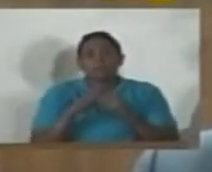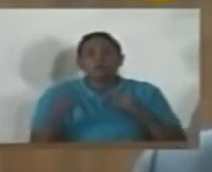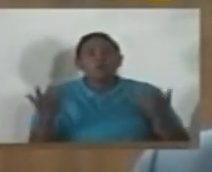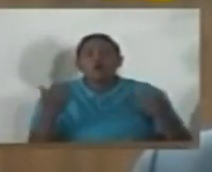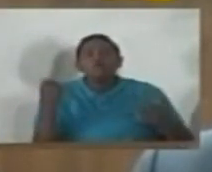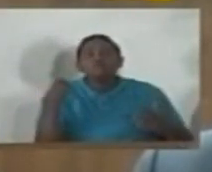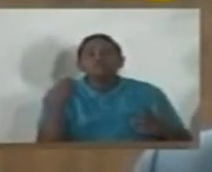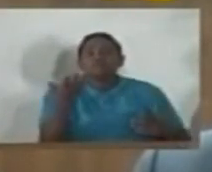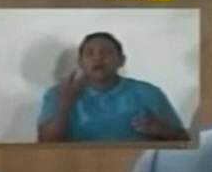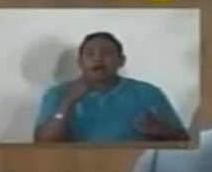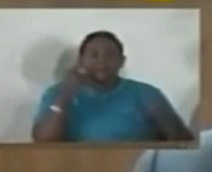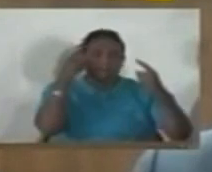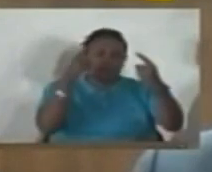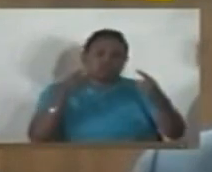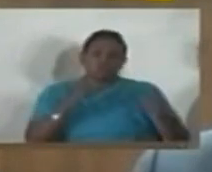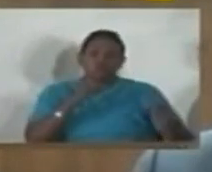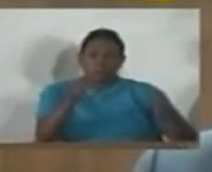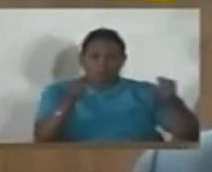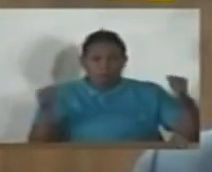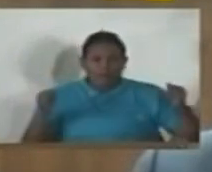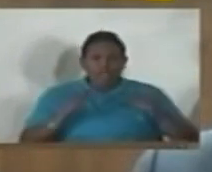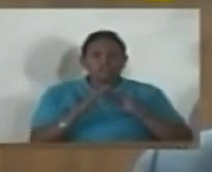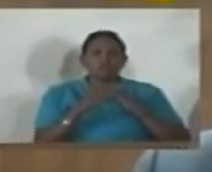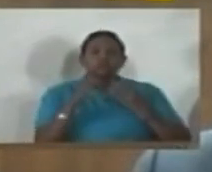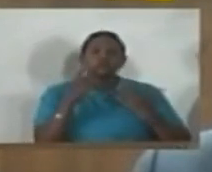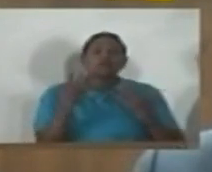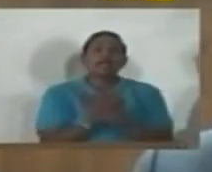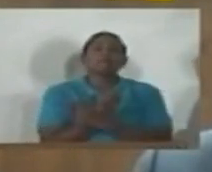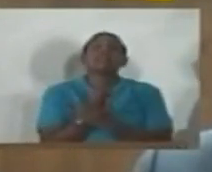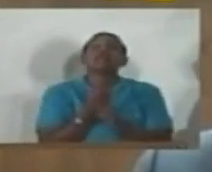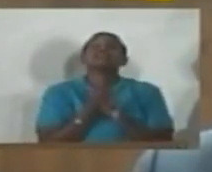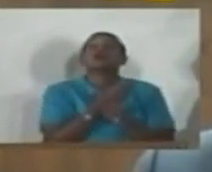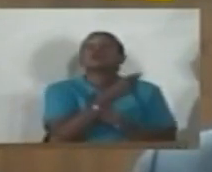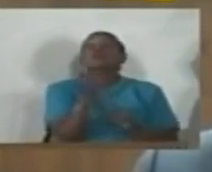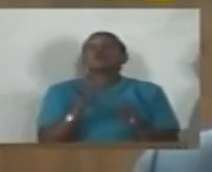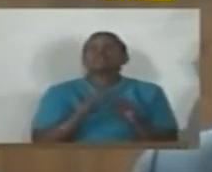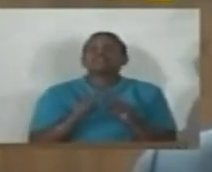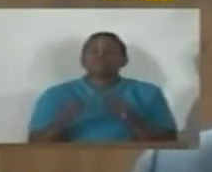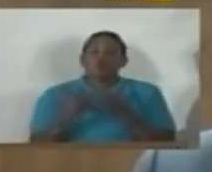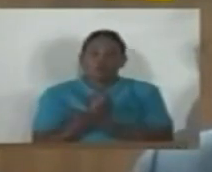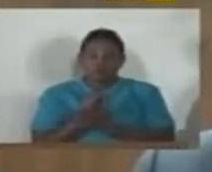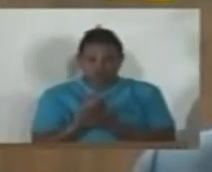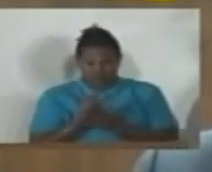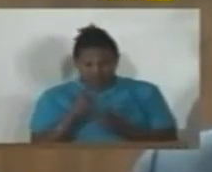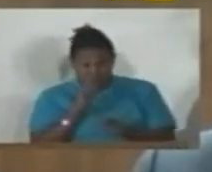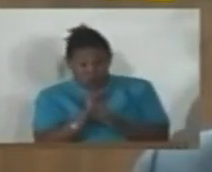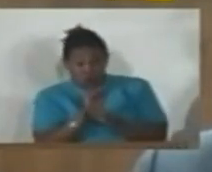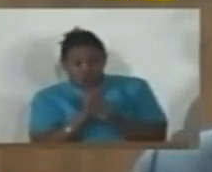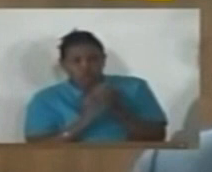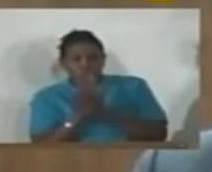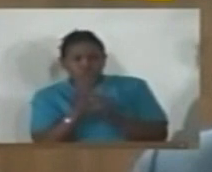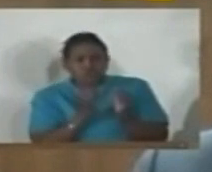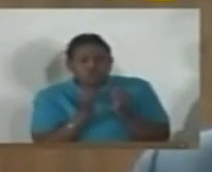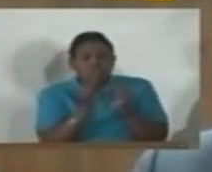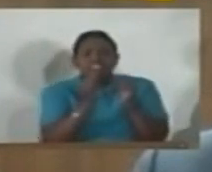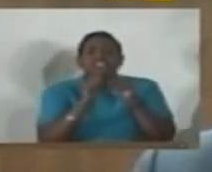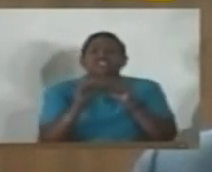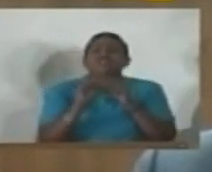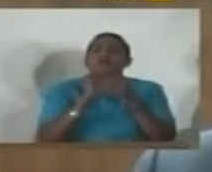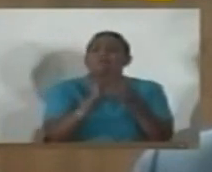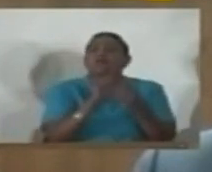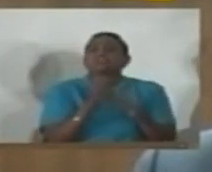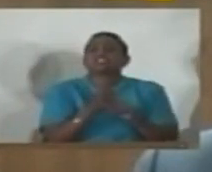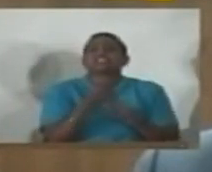a mission to mobilize Jamaicans to capitalize on those opportunities, working through strategic partnerships to bring